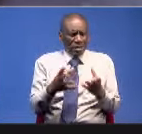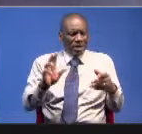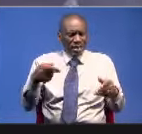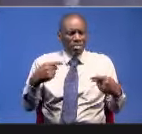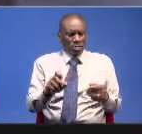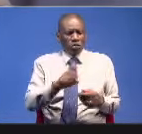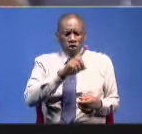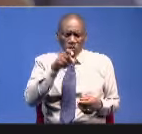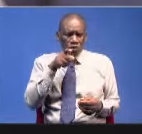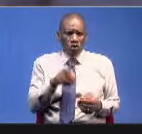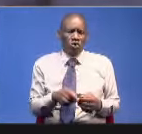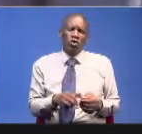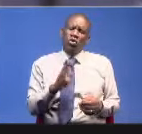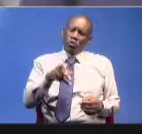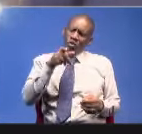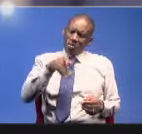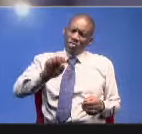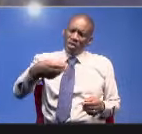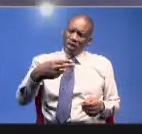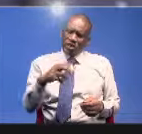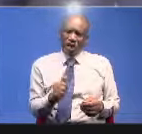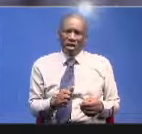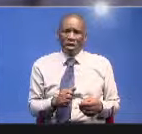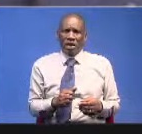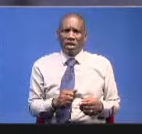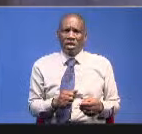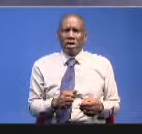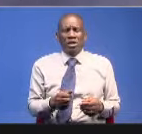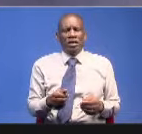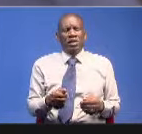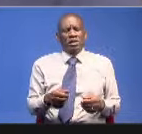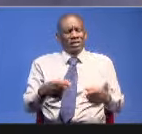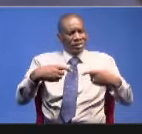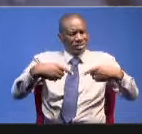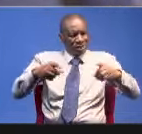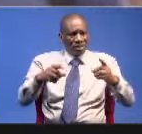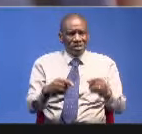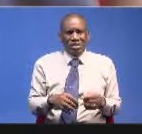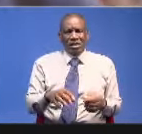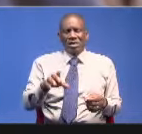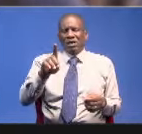will it? David Muthoka, NTV, Nairobi.